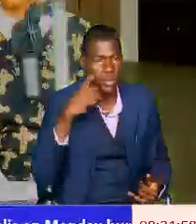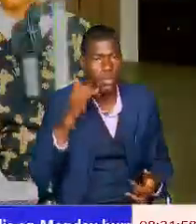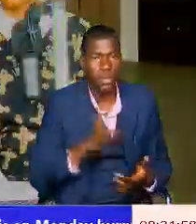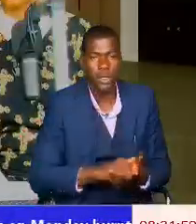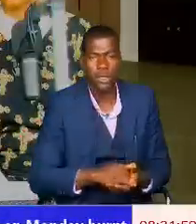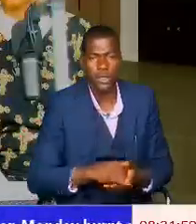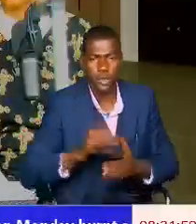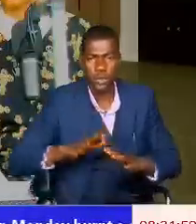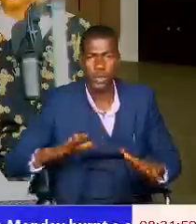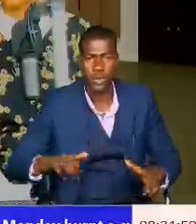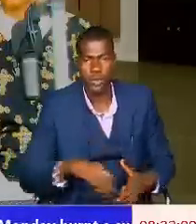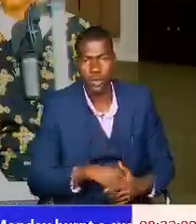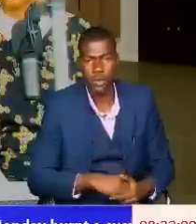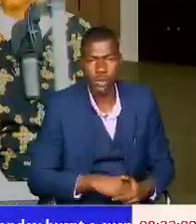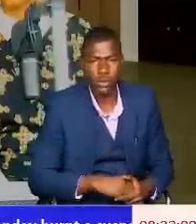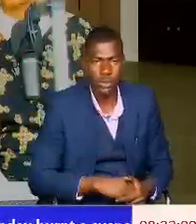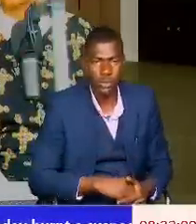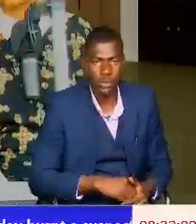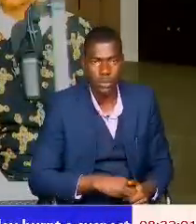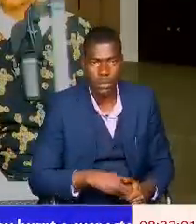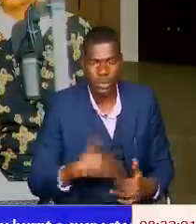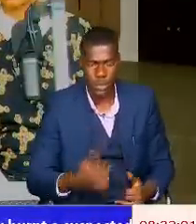children.